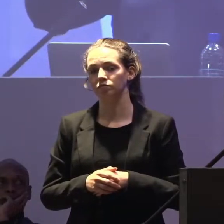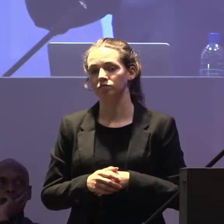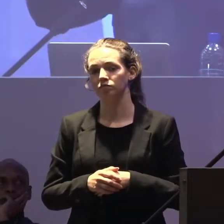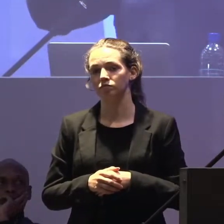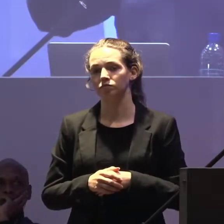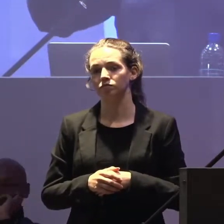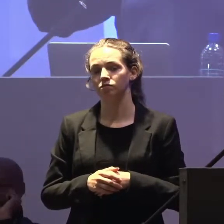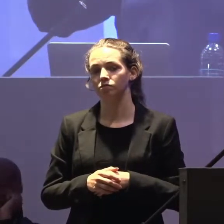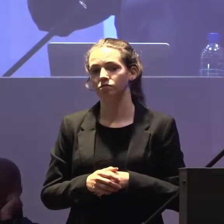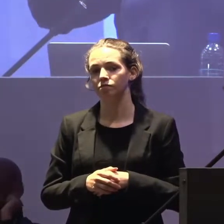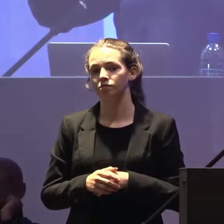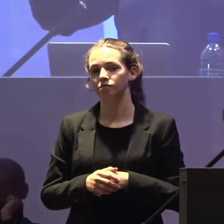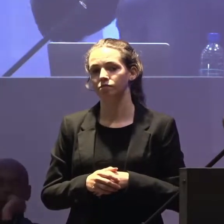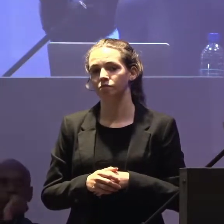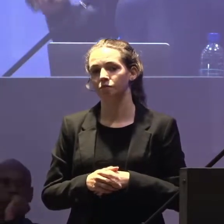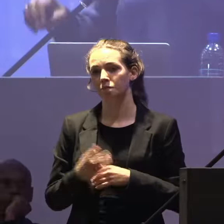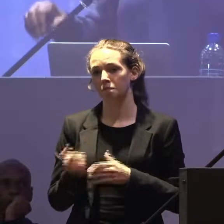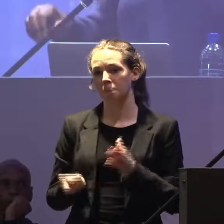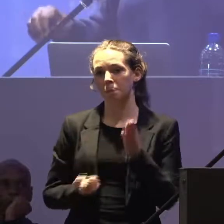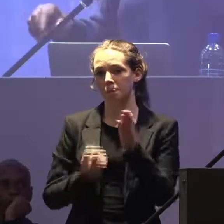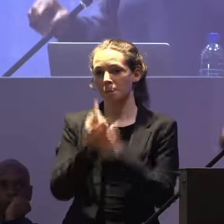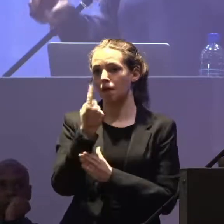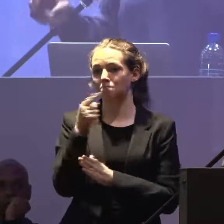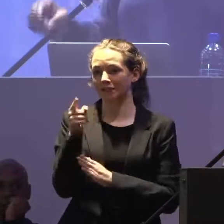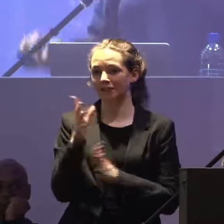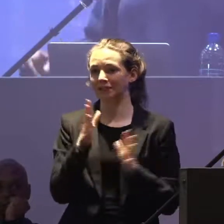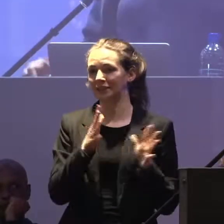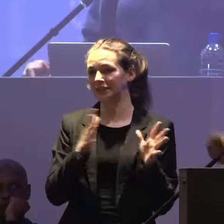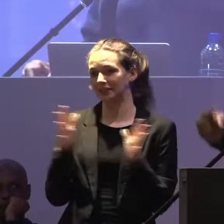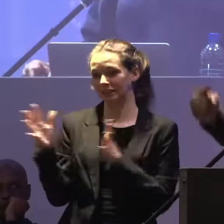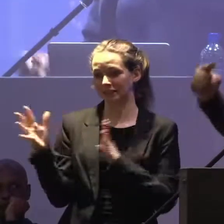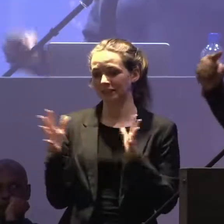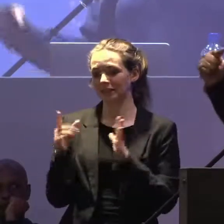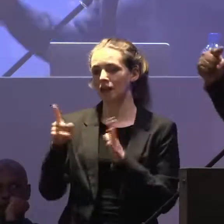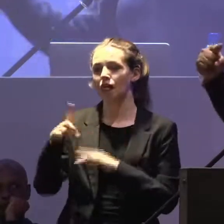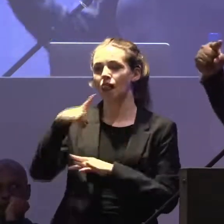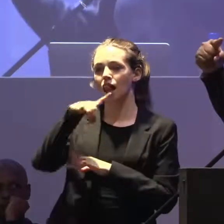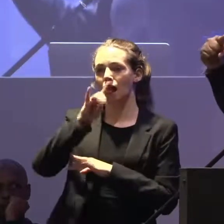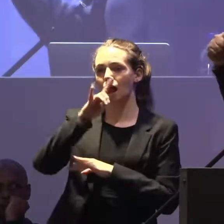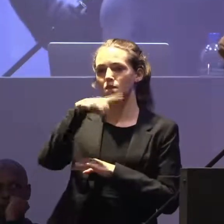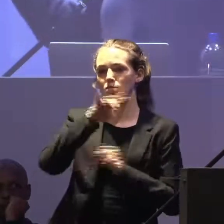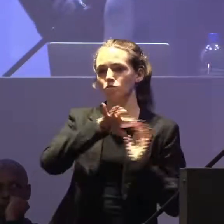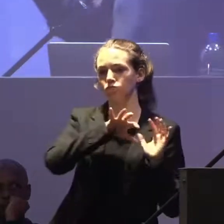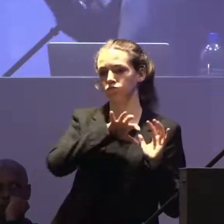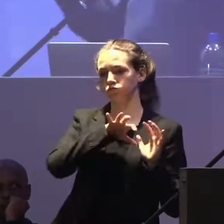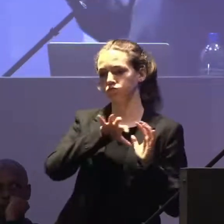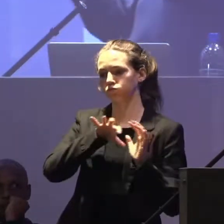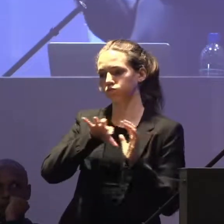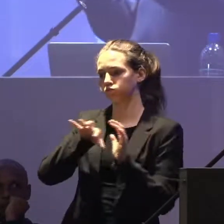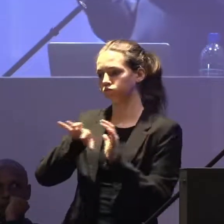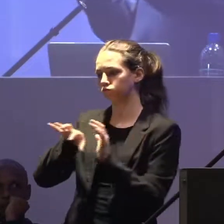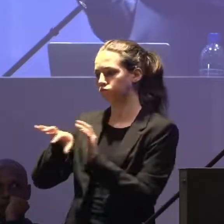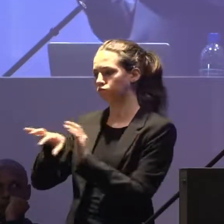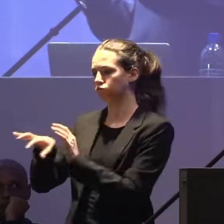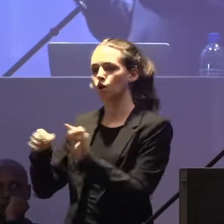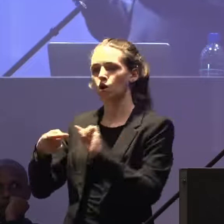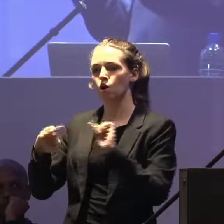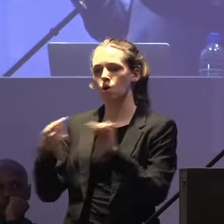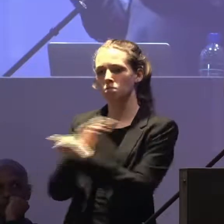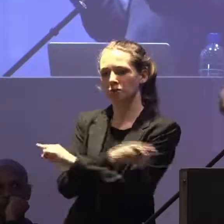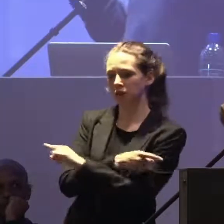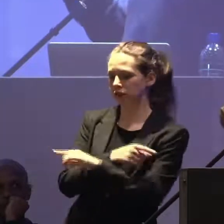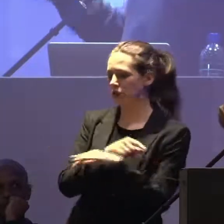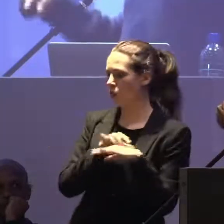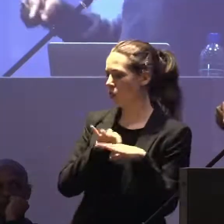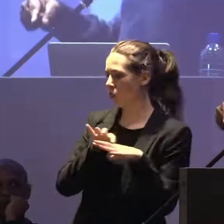when animals were migrating in the opposite direction of where they were going. And